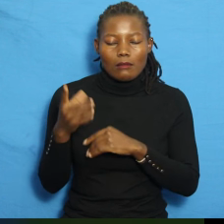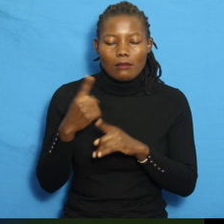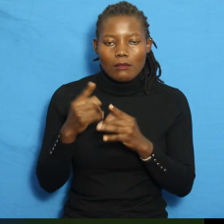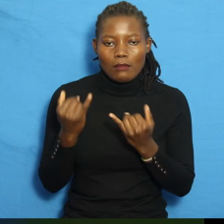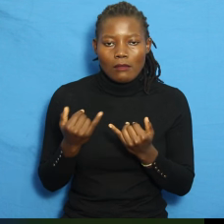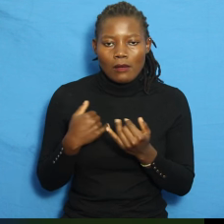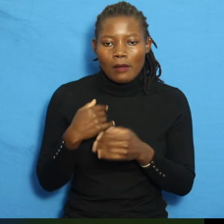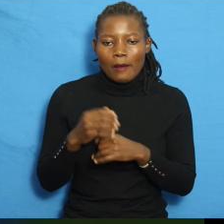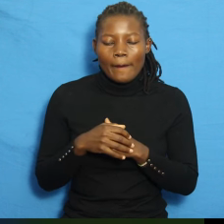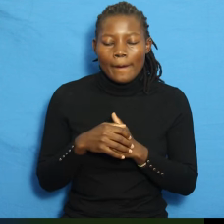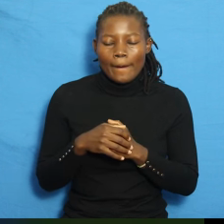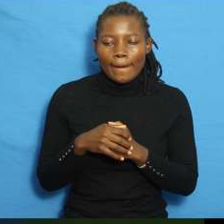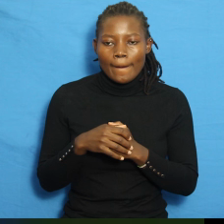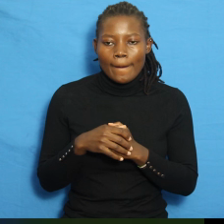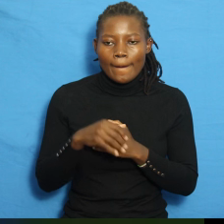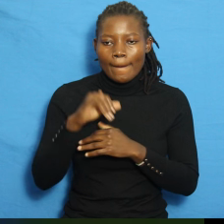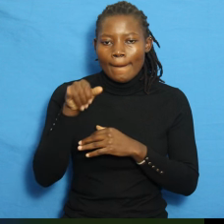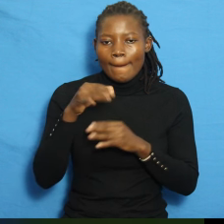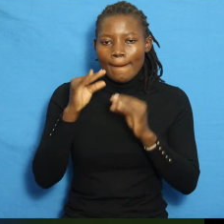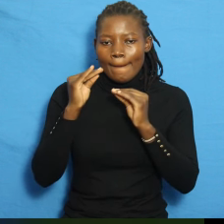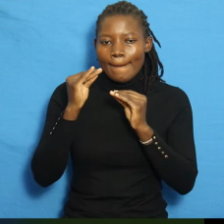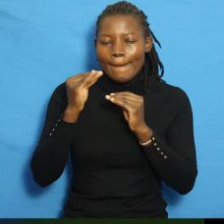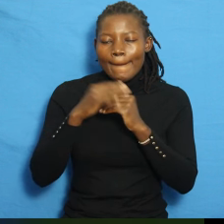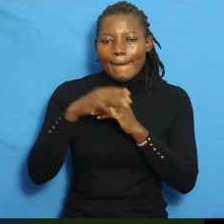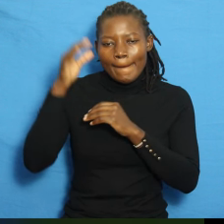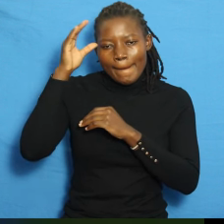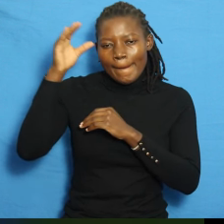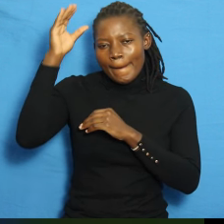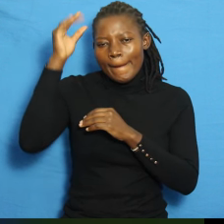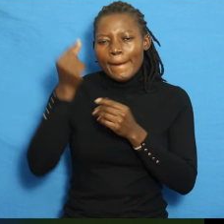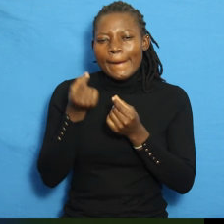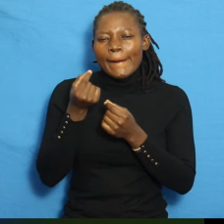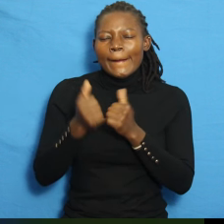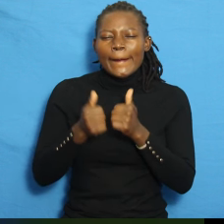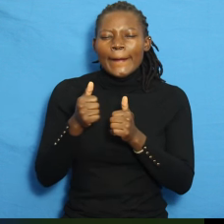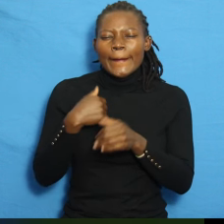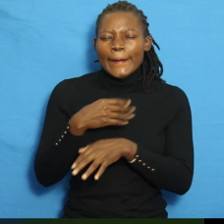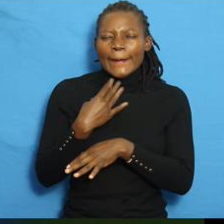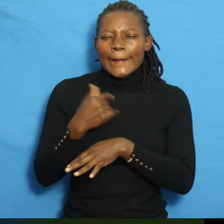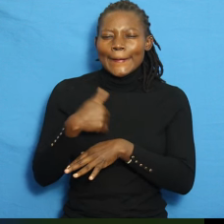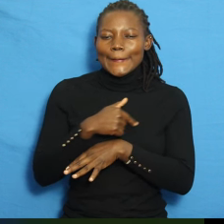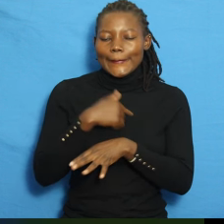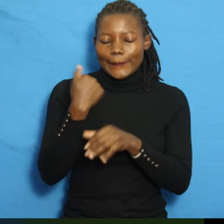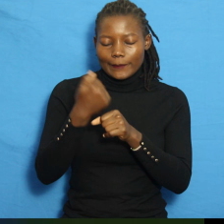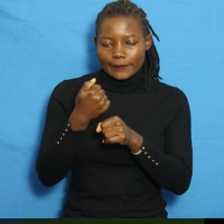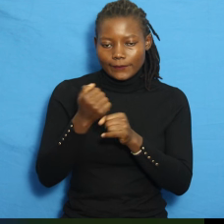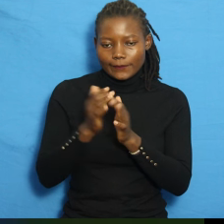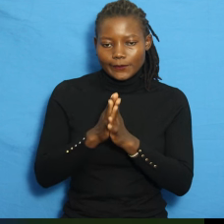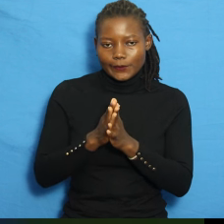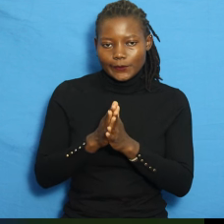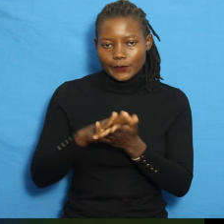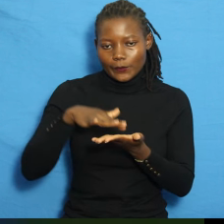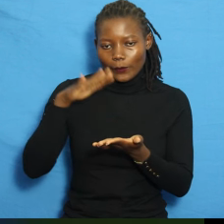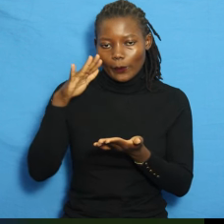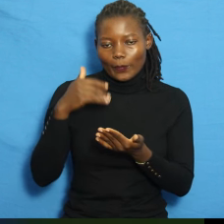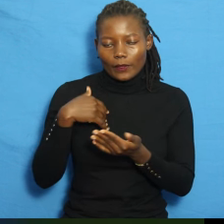through uh, the concepts that I want us to go through. And mainly,